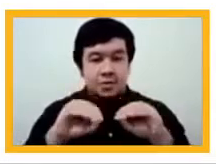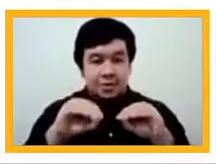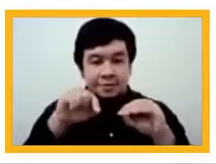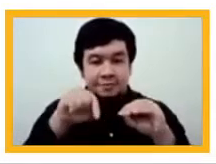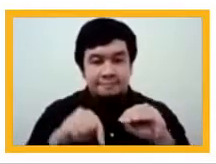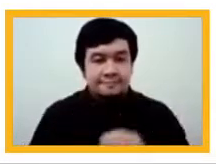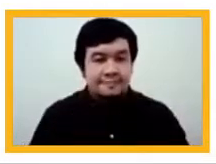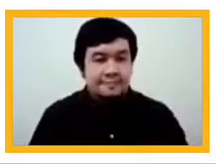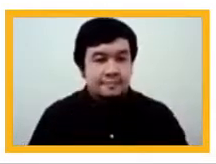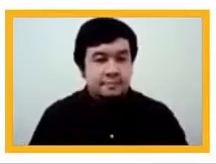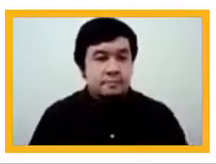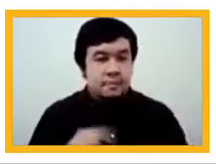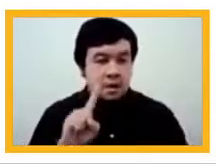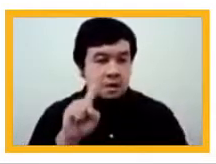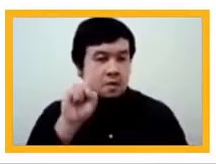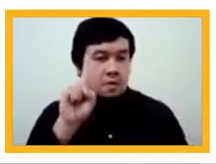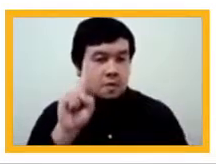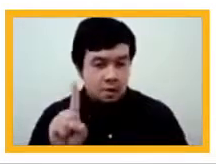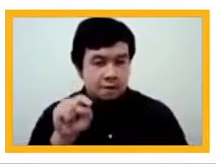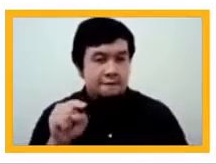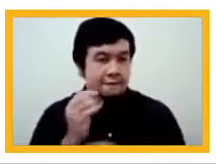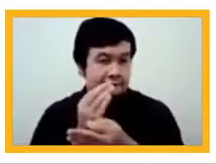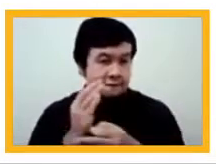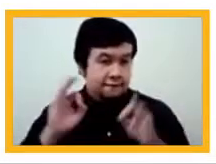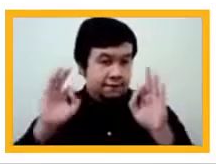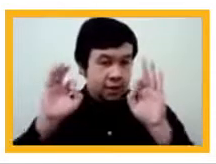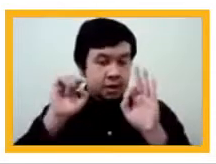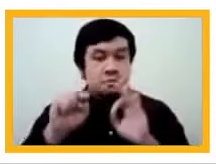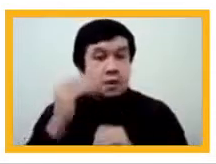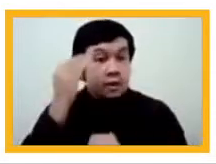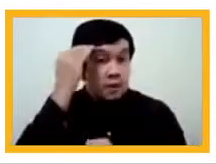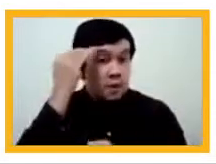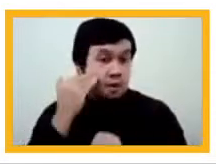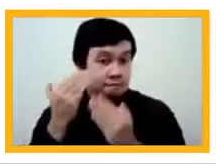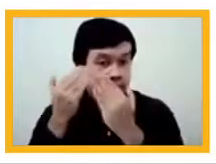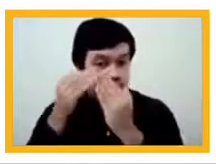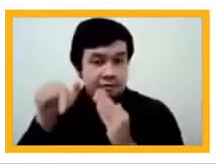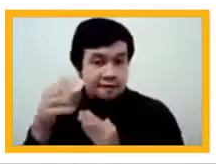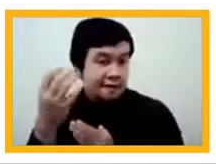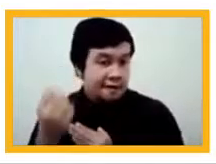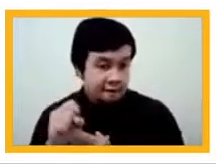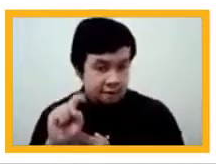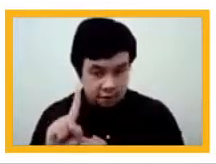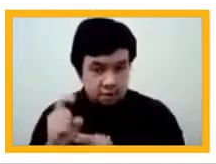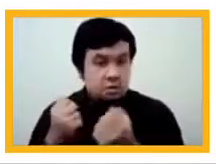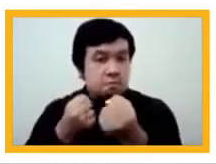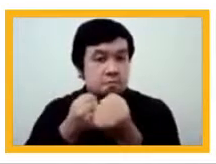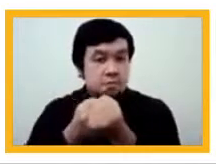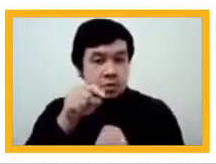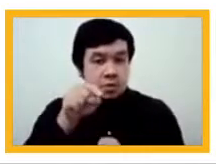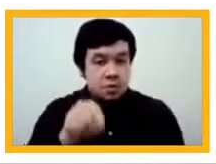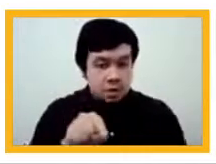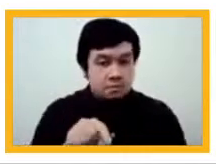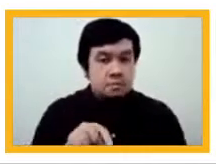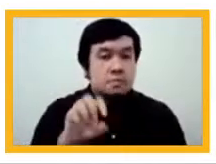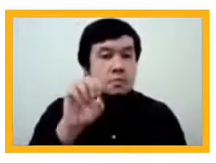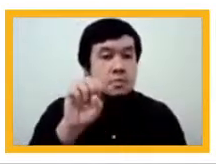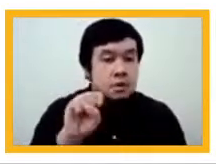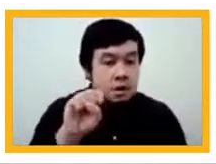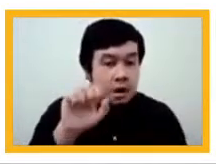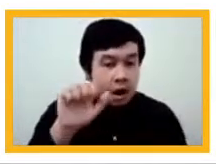universities in Korea, supported by Samsung Electronics, and they built a new college